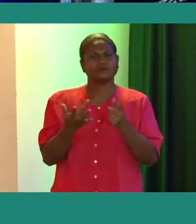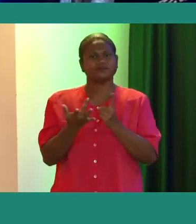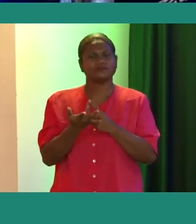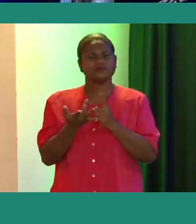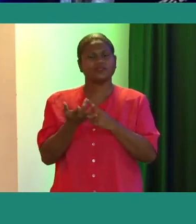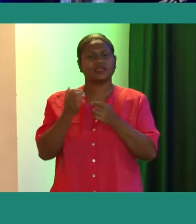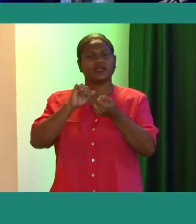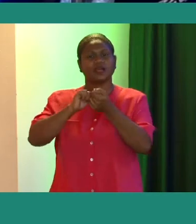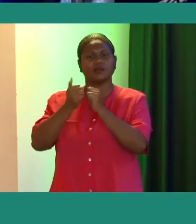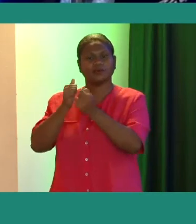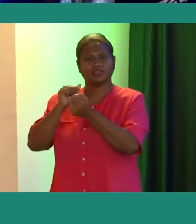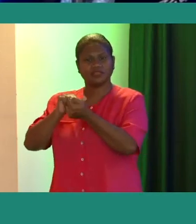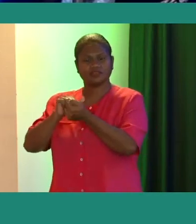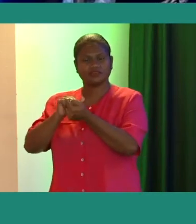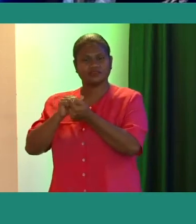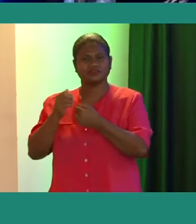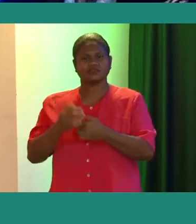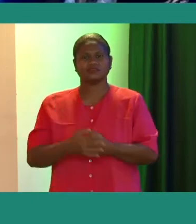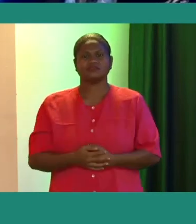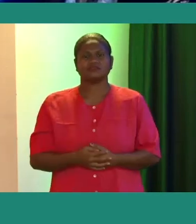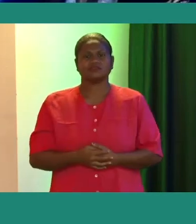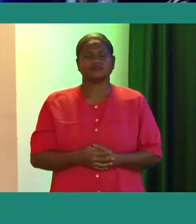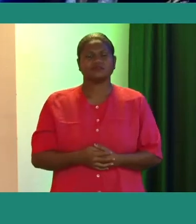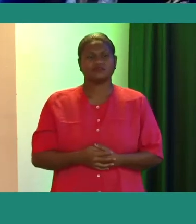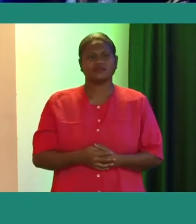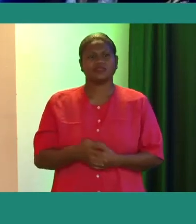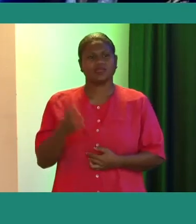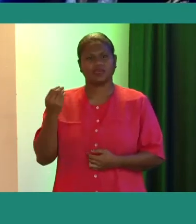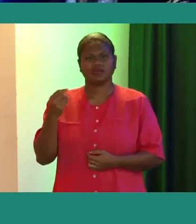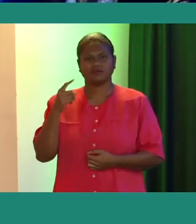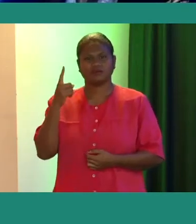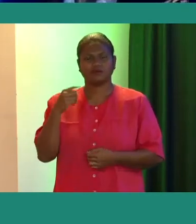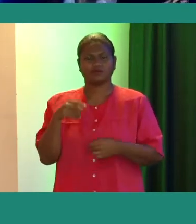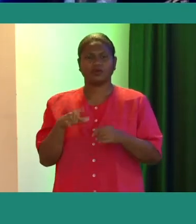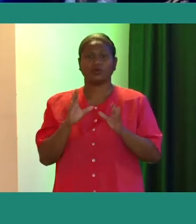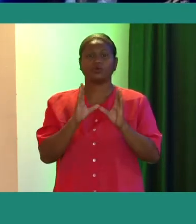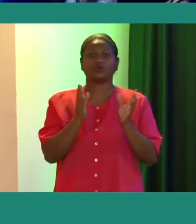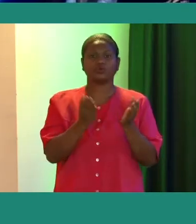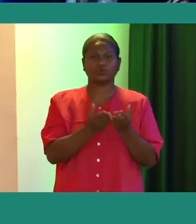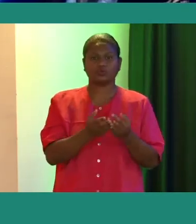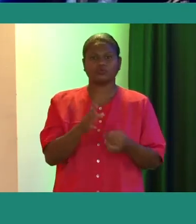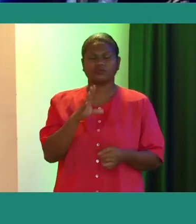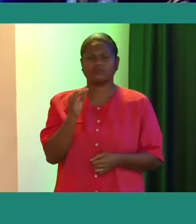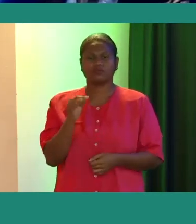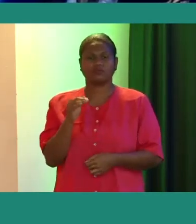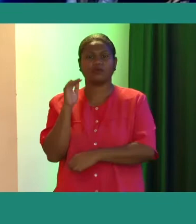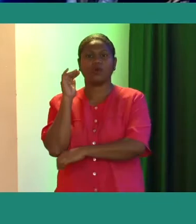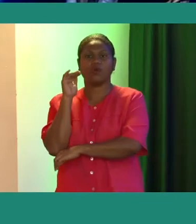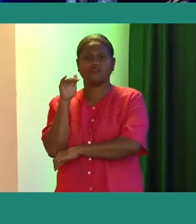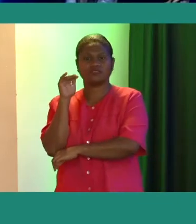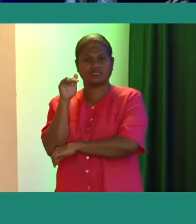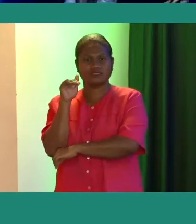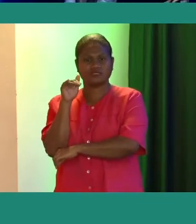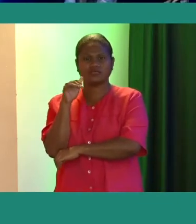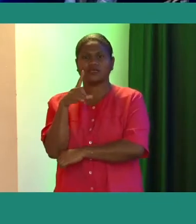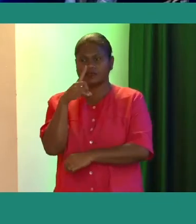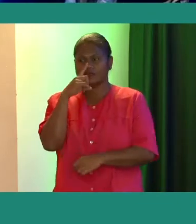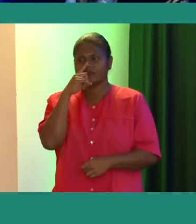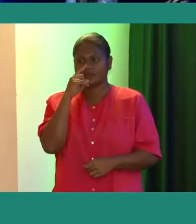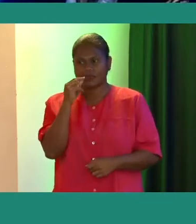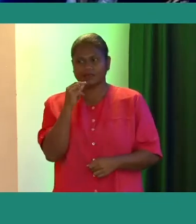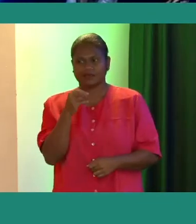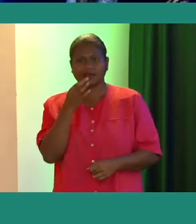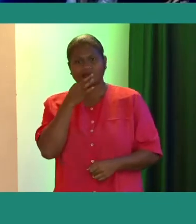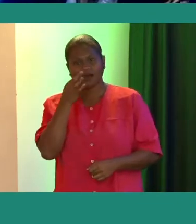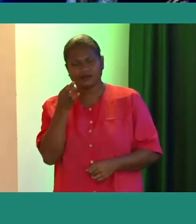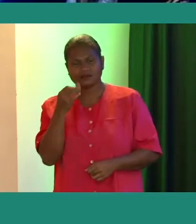an employment assistance program where they have counsellors from overseas that they can tap into, and it's confidential,